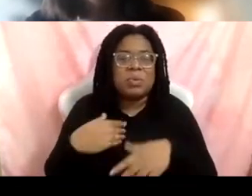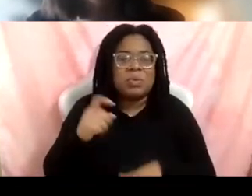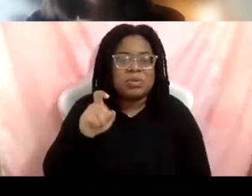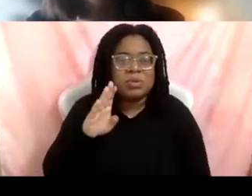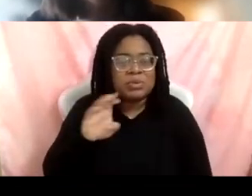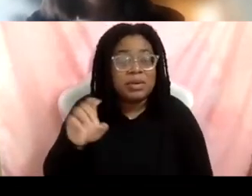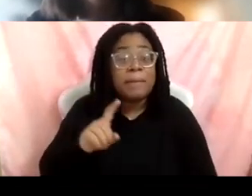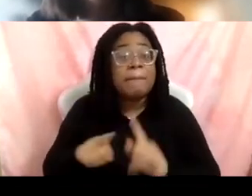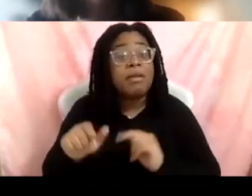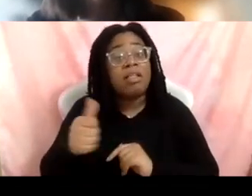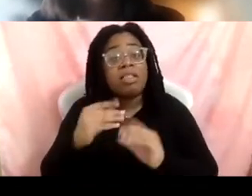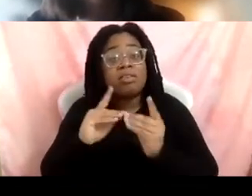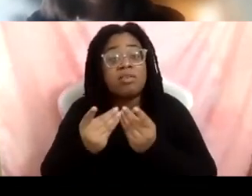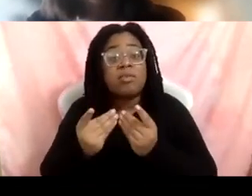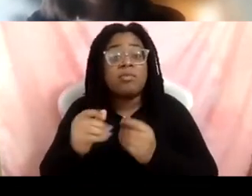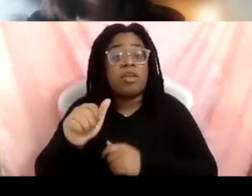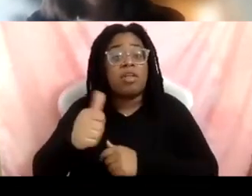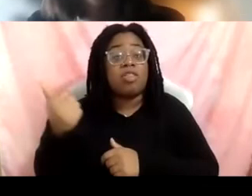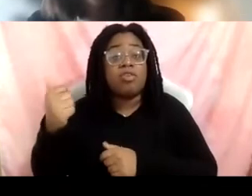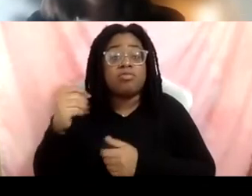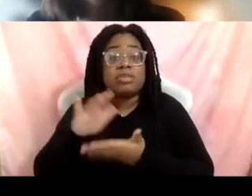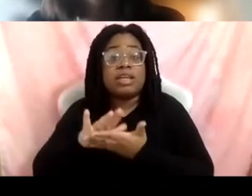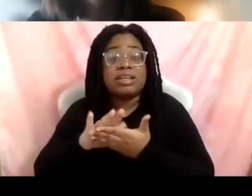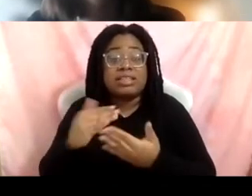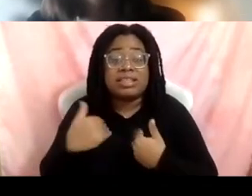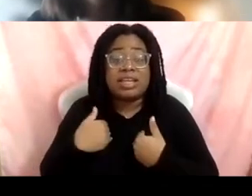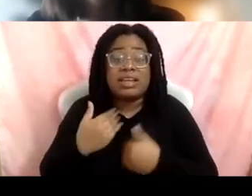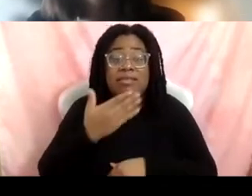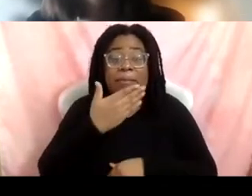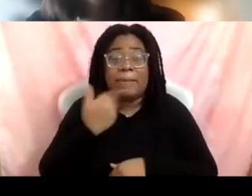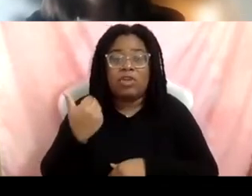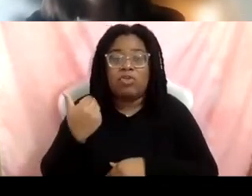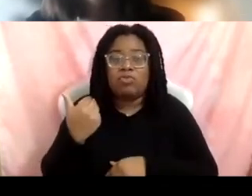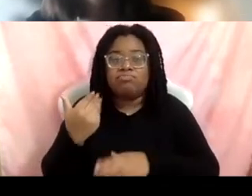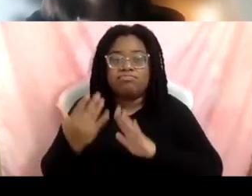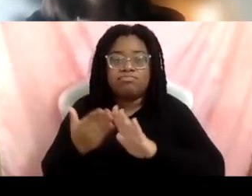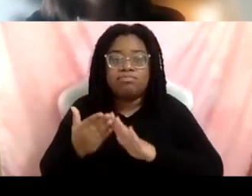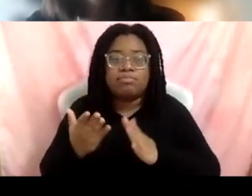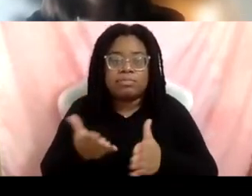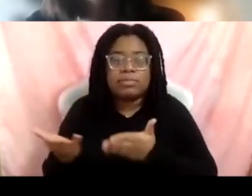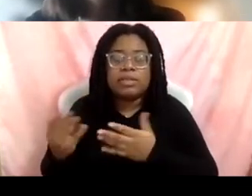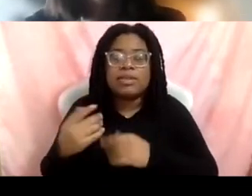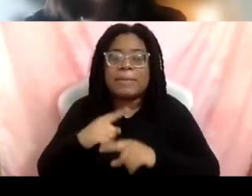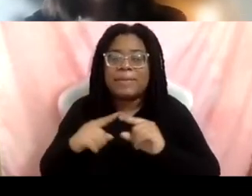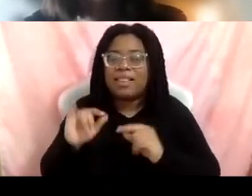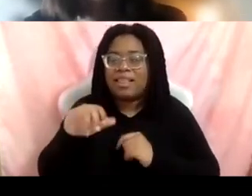other departments within the campus have better facilities, but that type